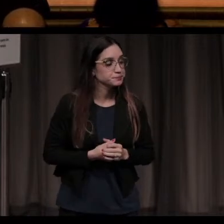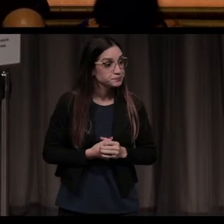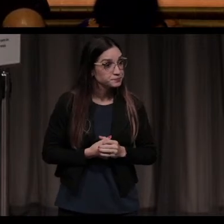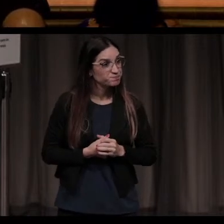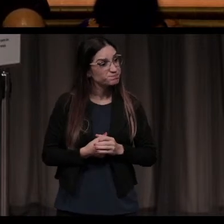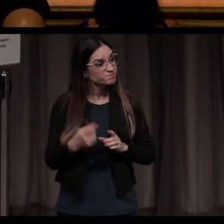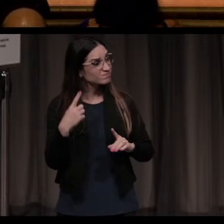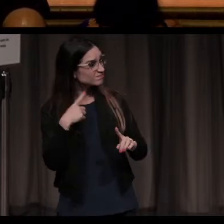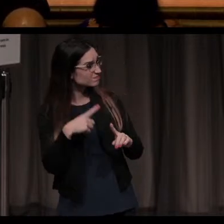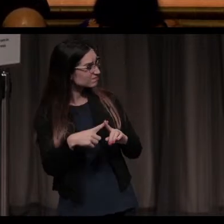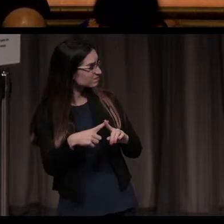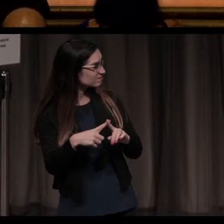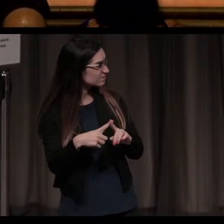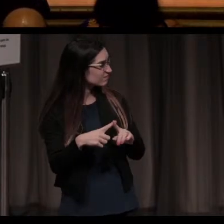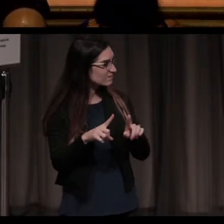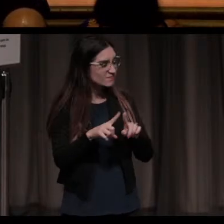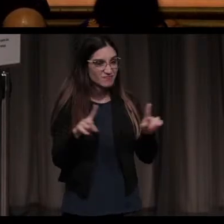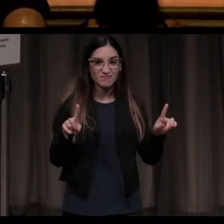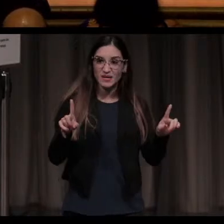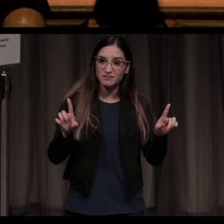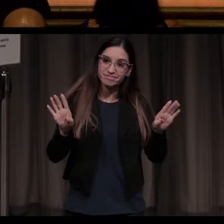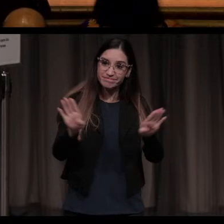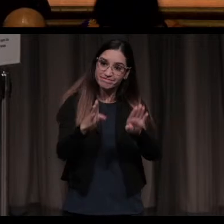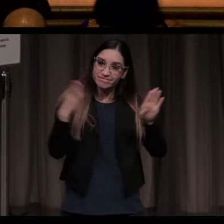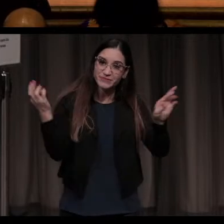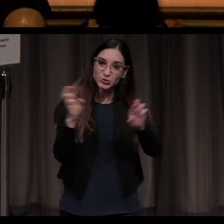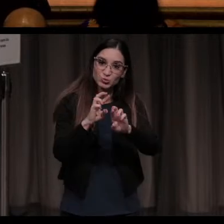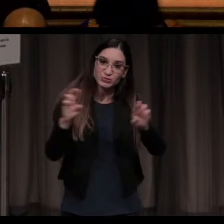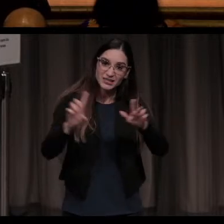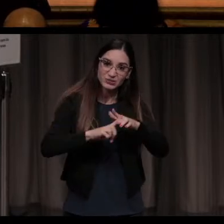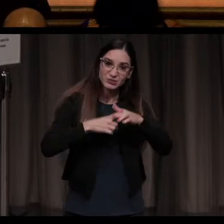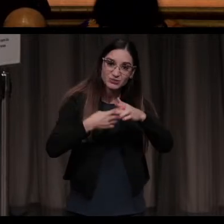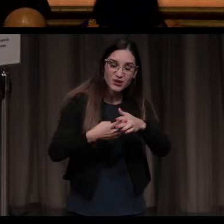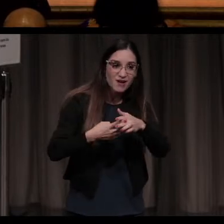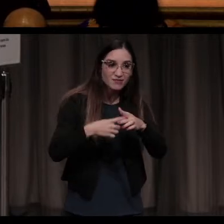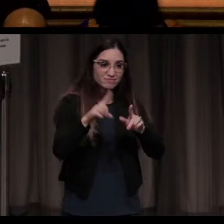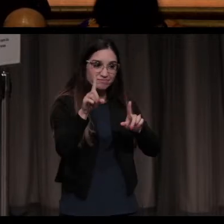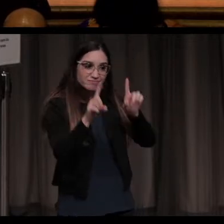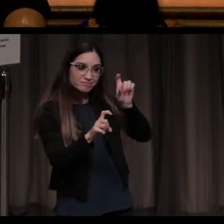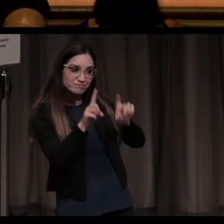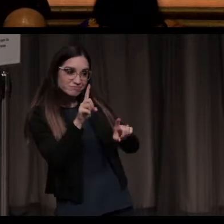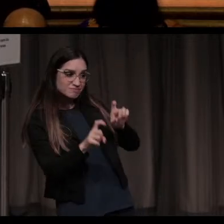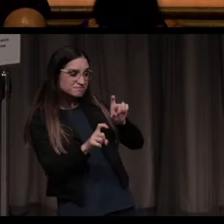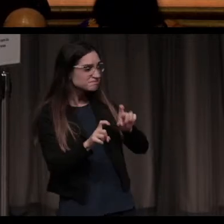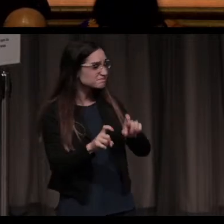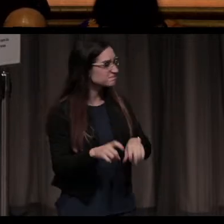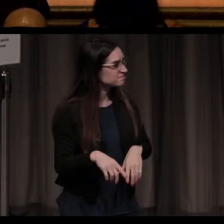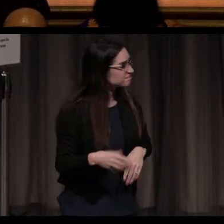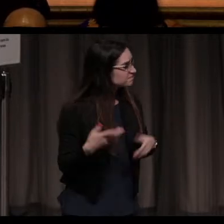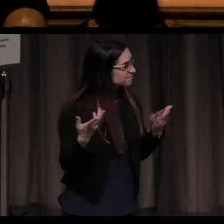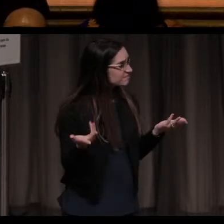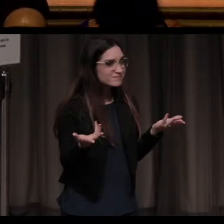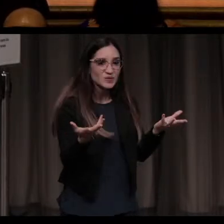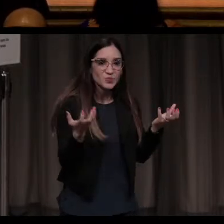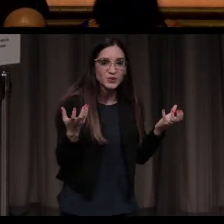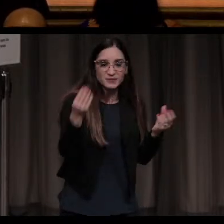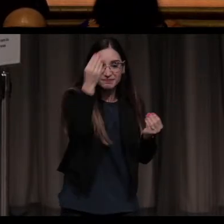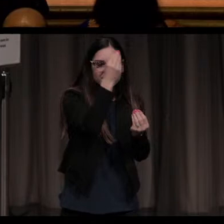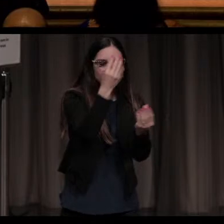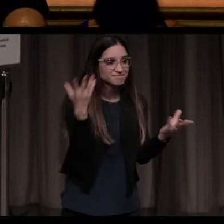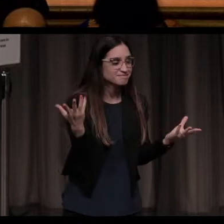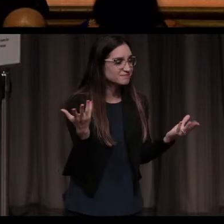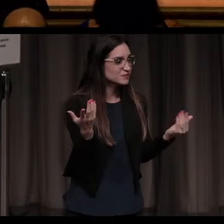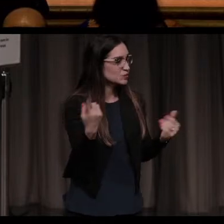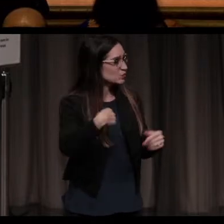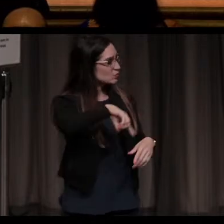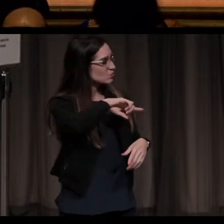So I think to first, open the question, open this dialogue, I want to, point out that